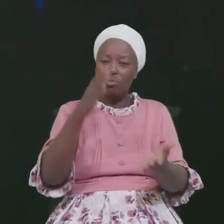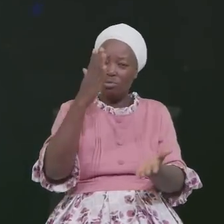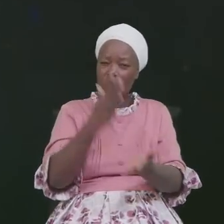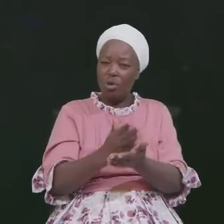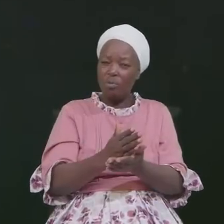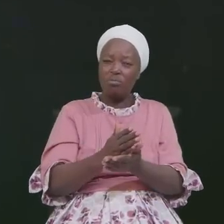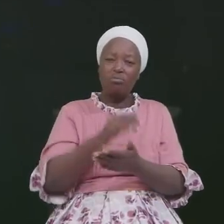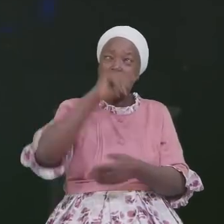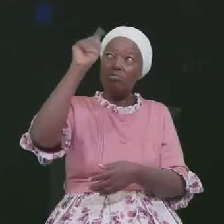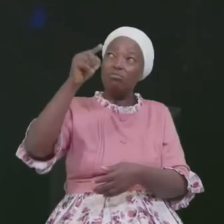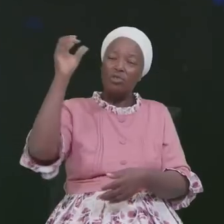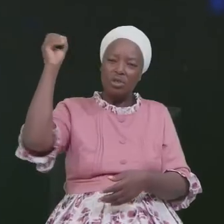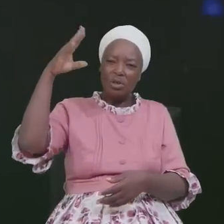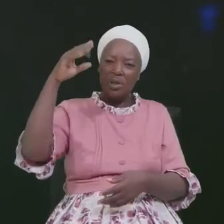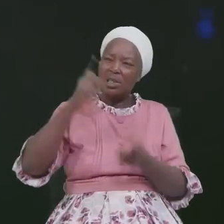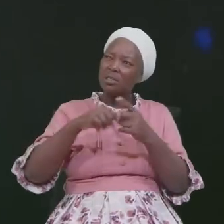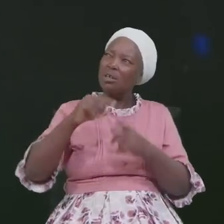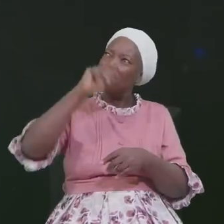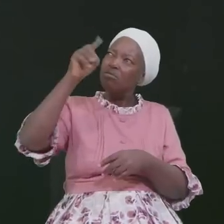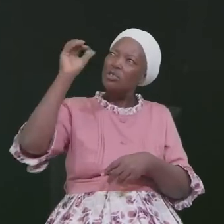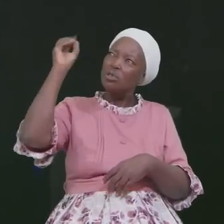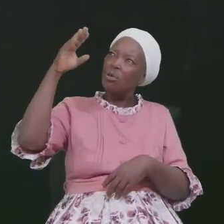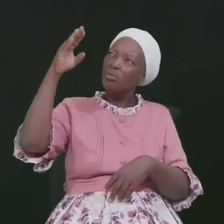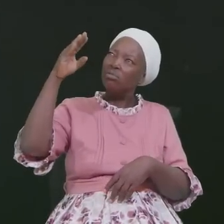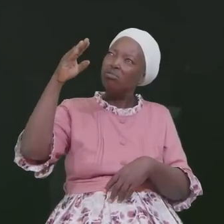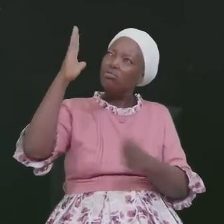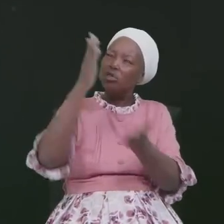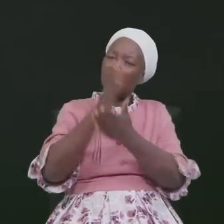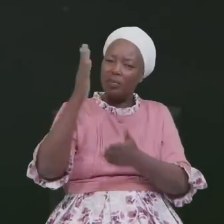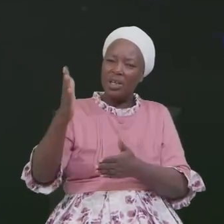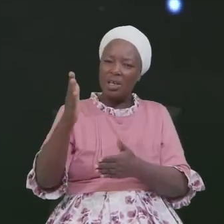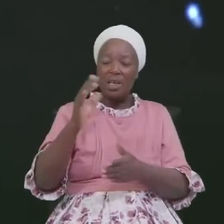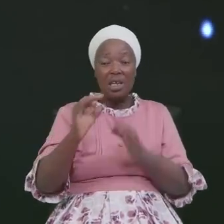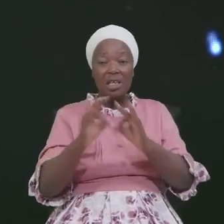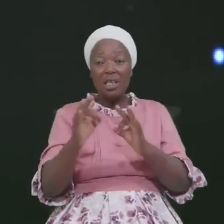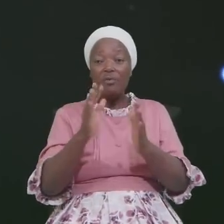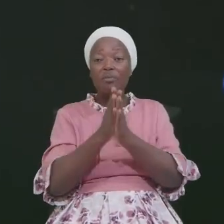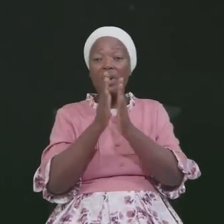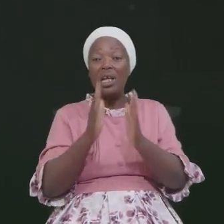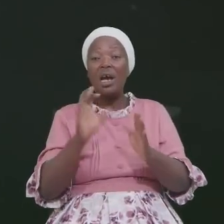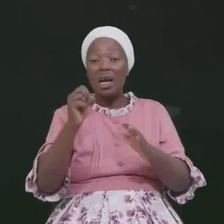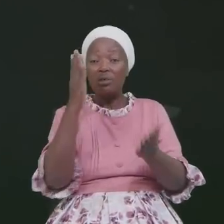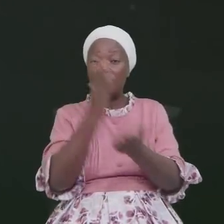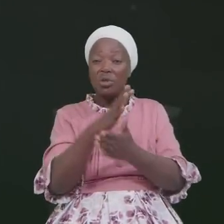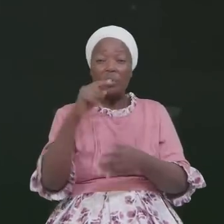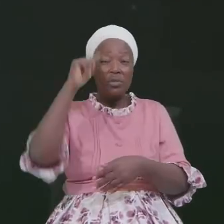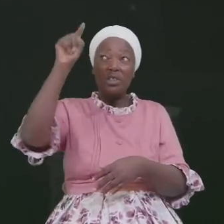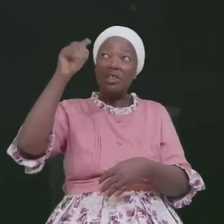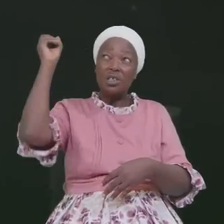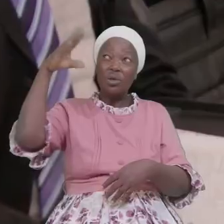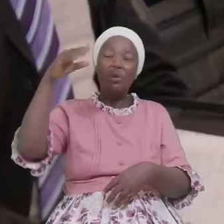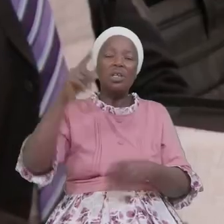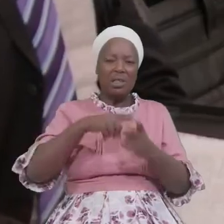thing stops. If prayer can stop the sun, prayer can stop